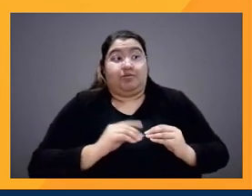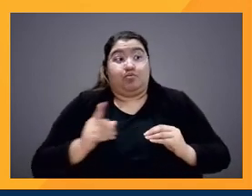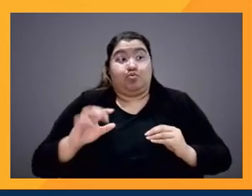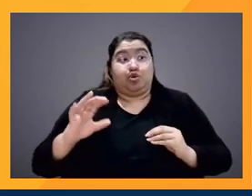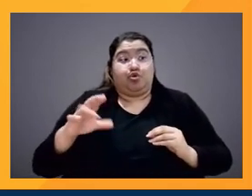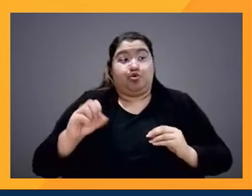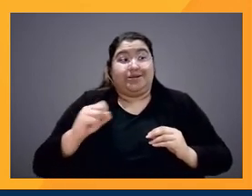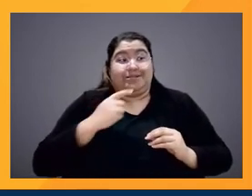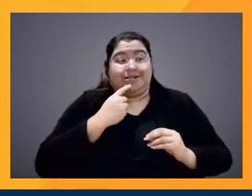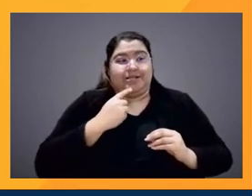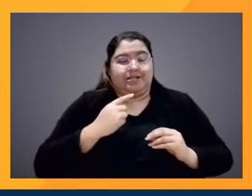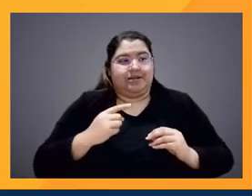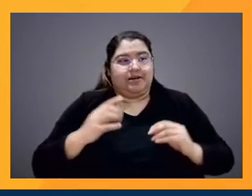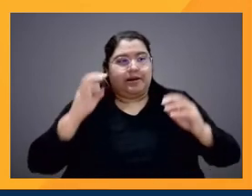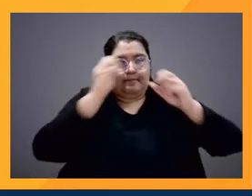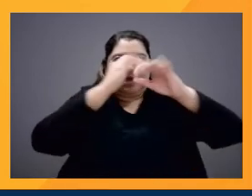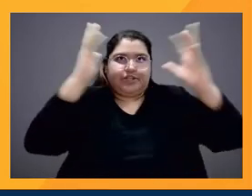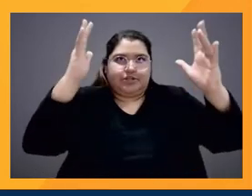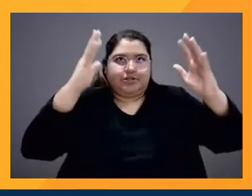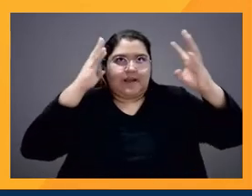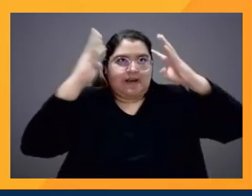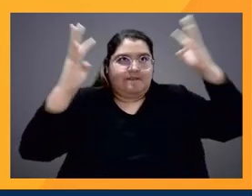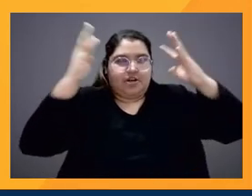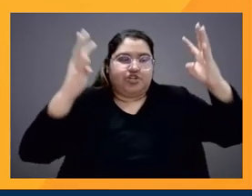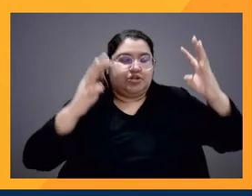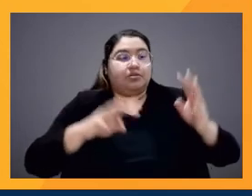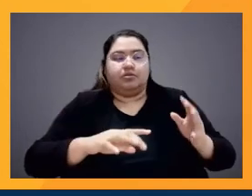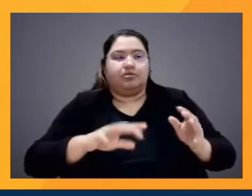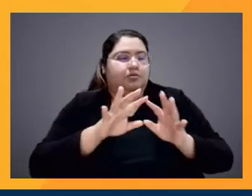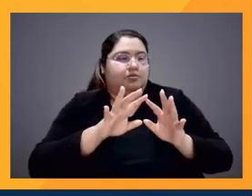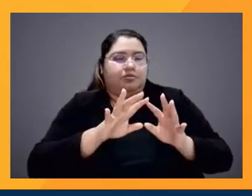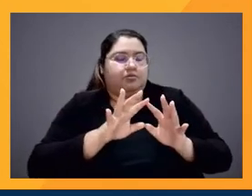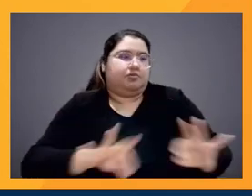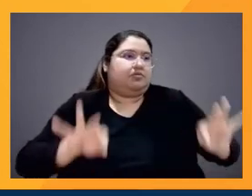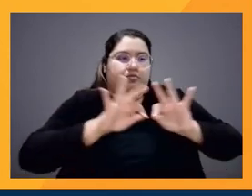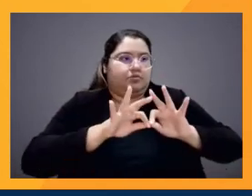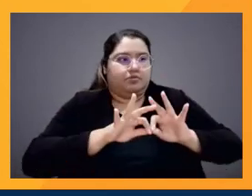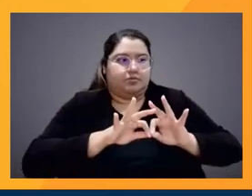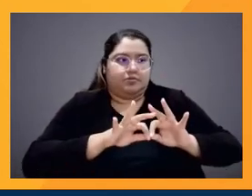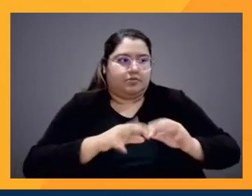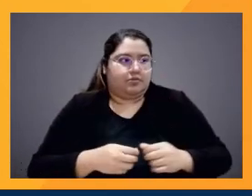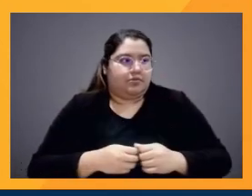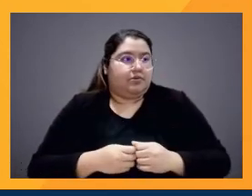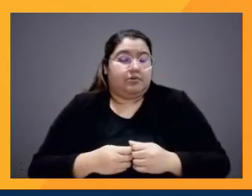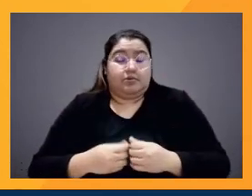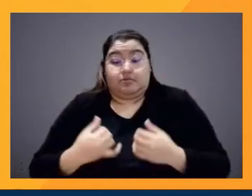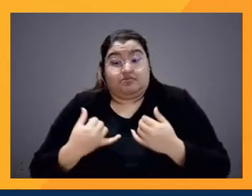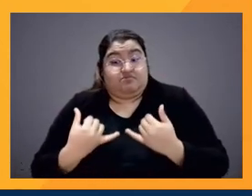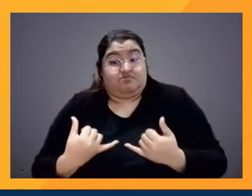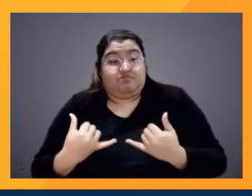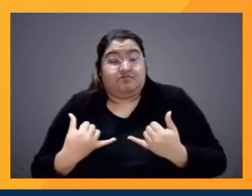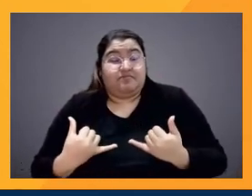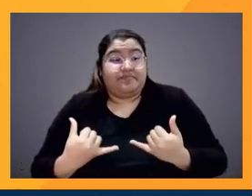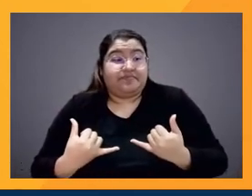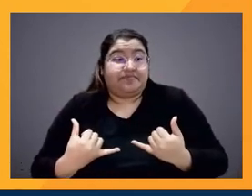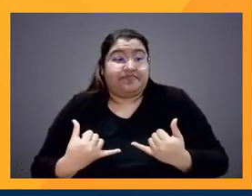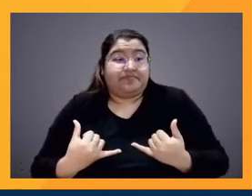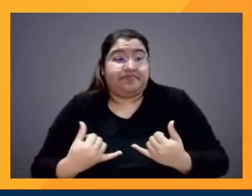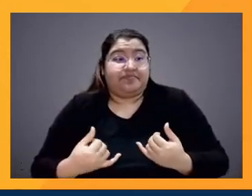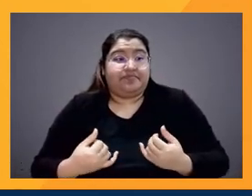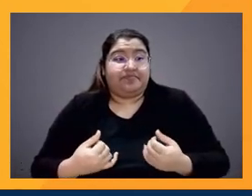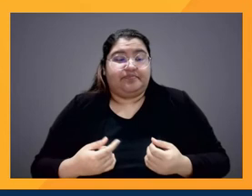do, but also, hey, do you want to come on down and we'll help you think about how to launch a small business. I think we're